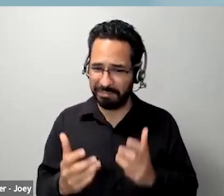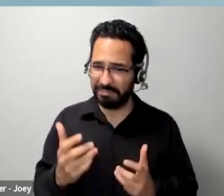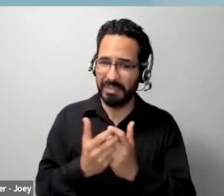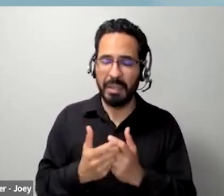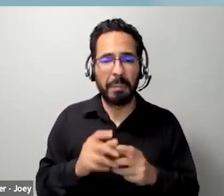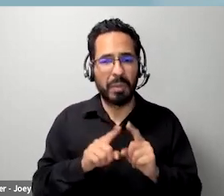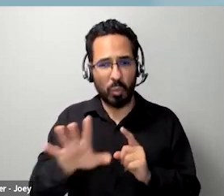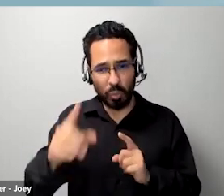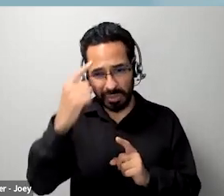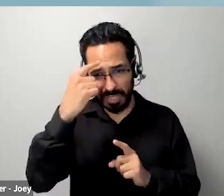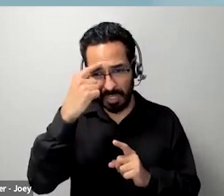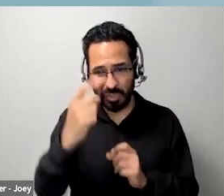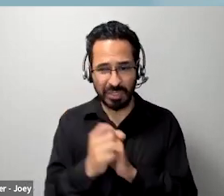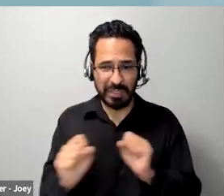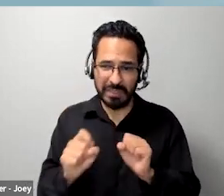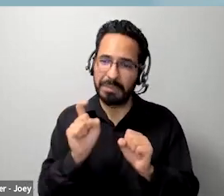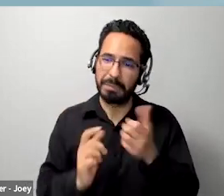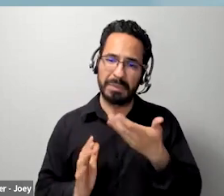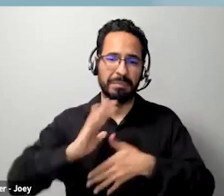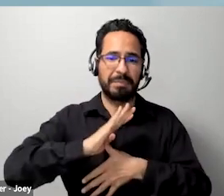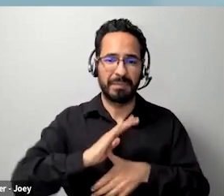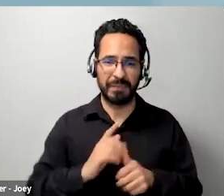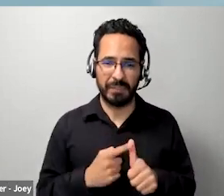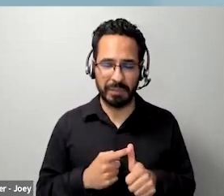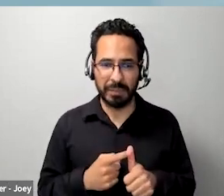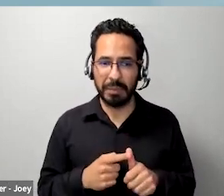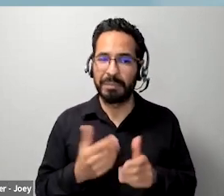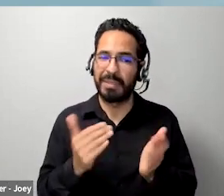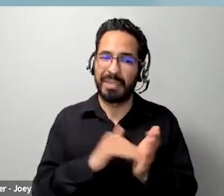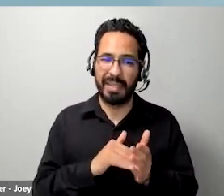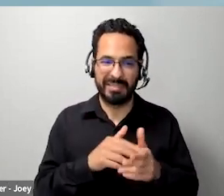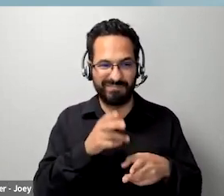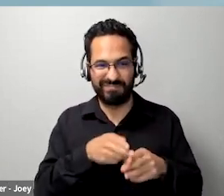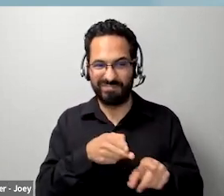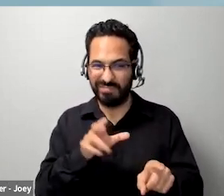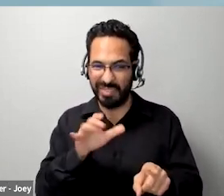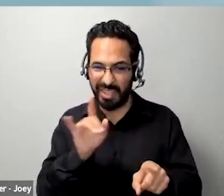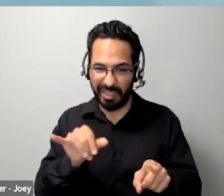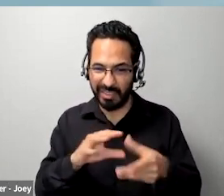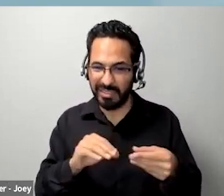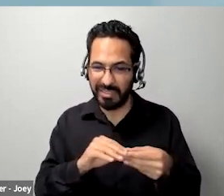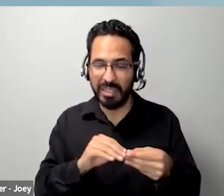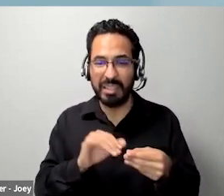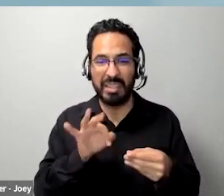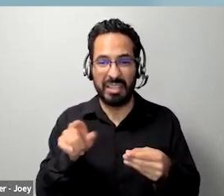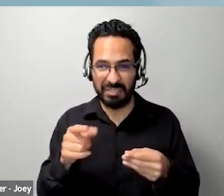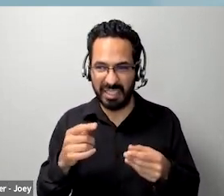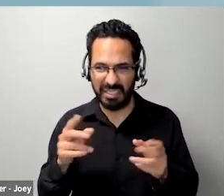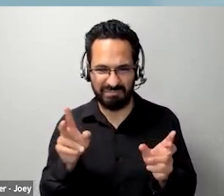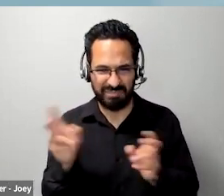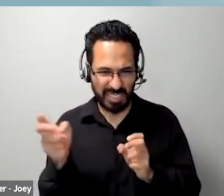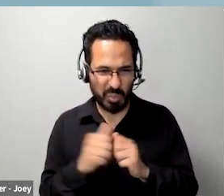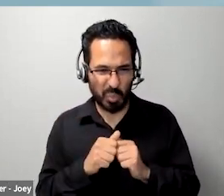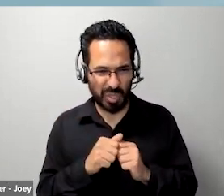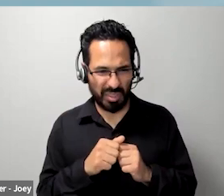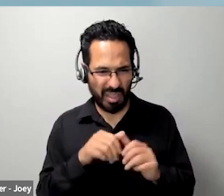safety absolutely has to come first. But again, with what Kathy said, if they have an issue with you asking about access requirements, if